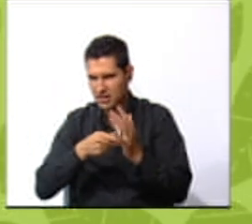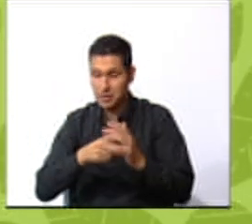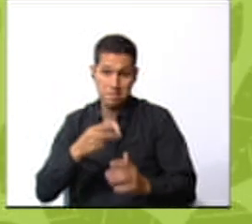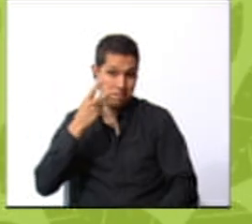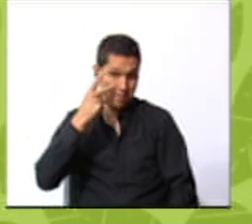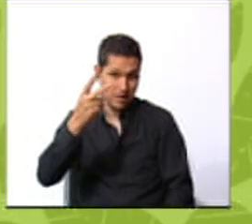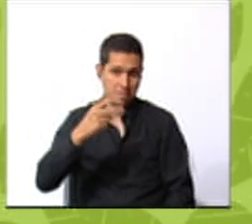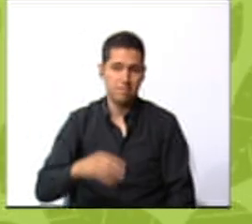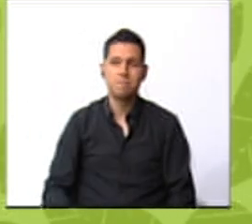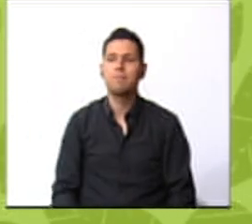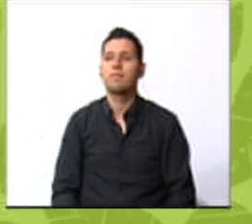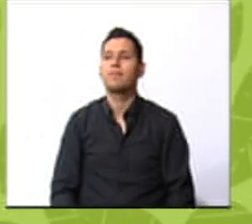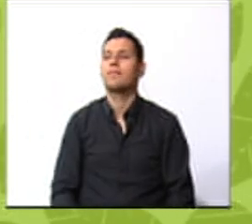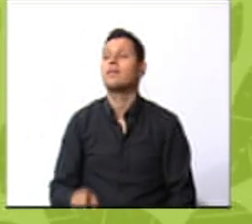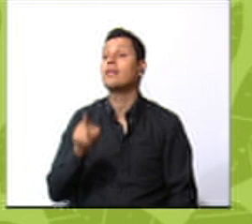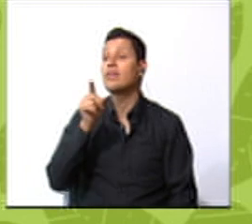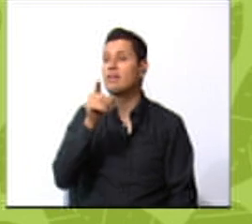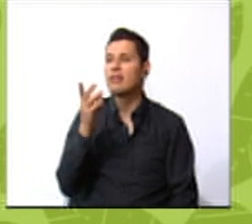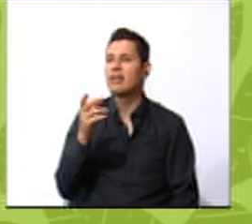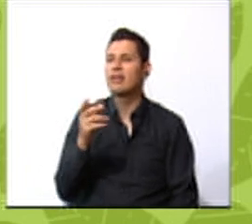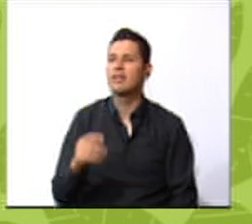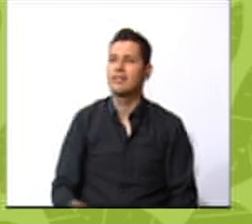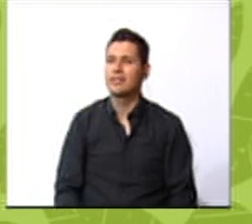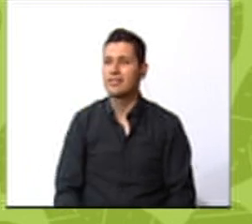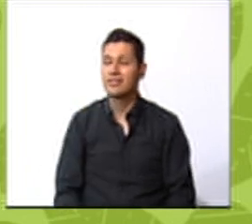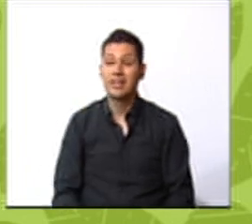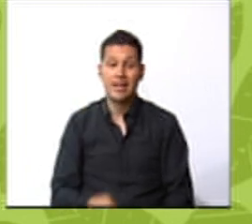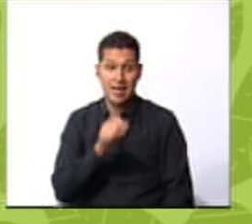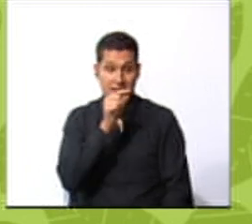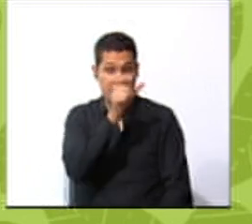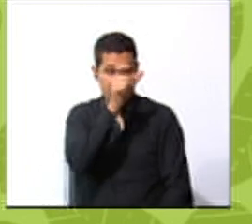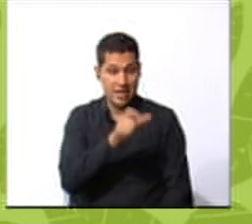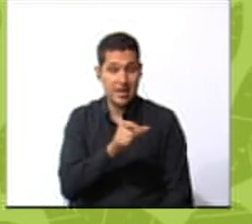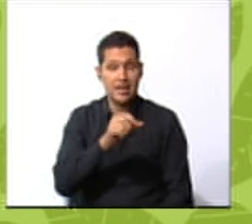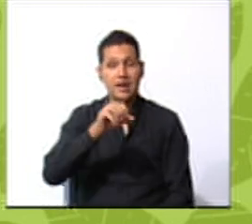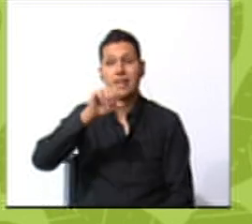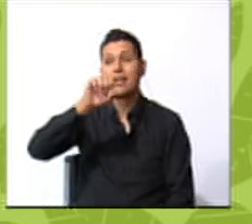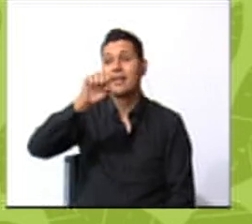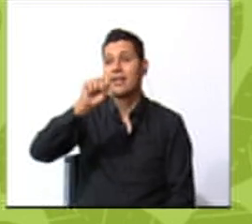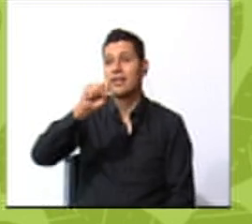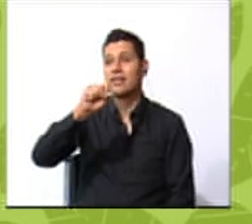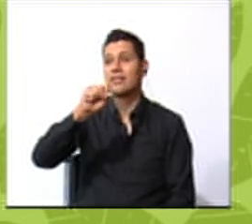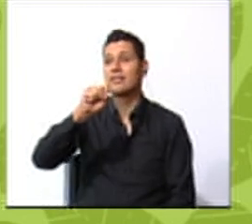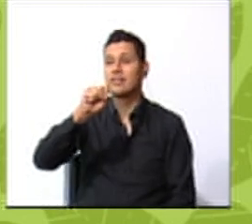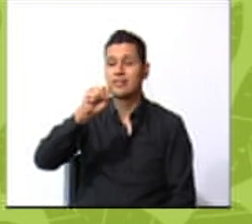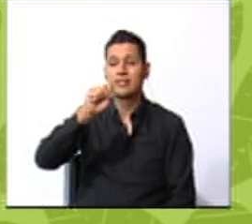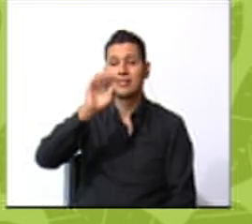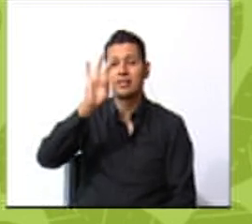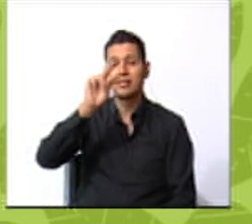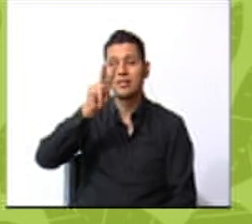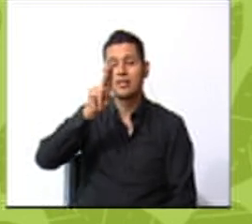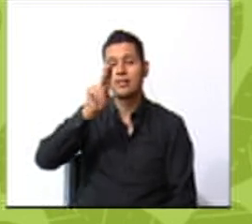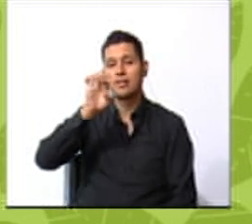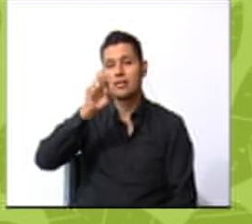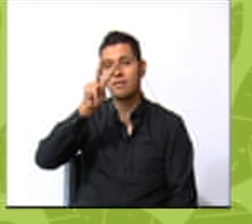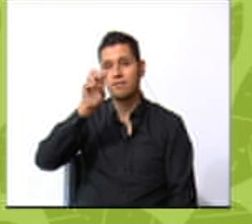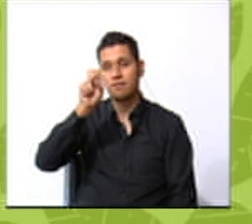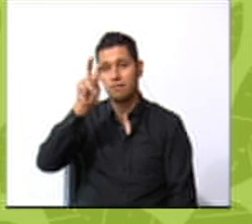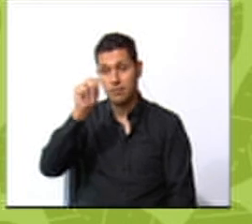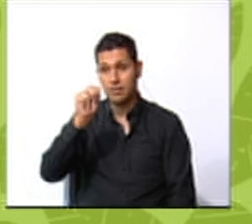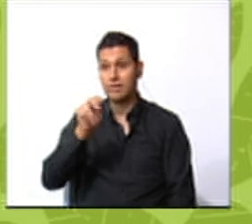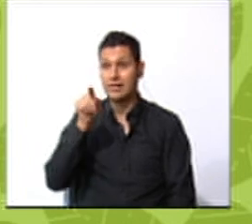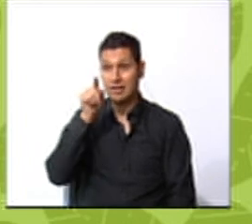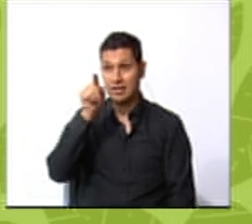leer. He is Steven. He was born in 2010. How